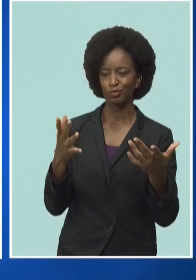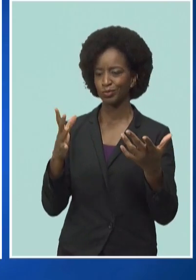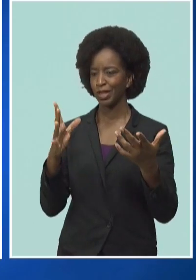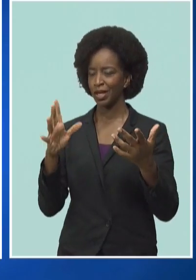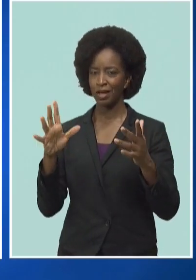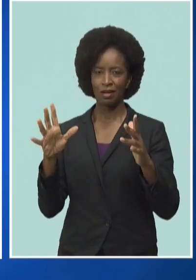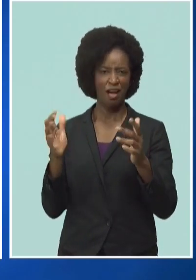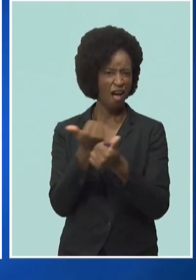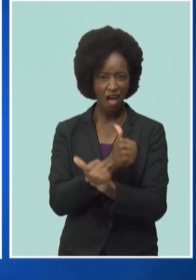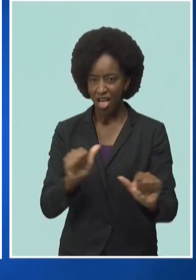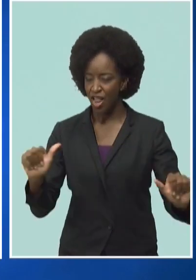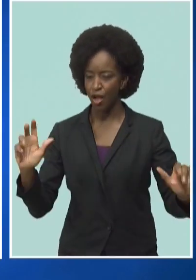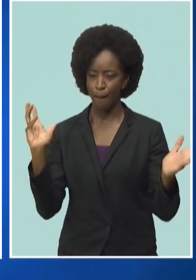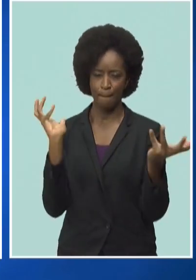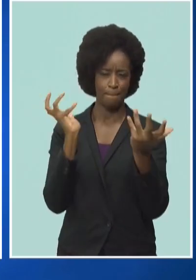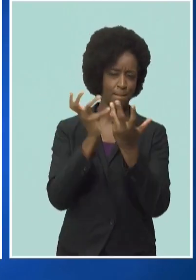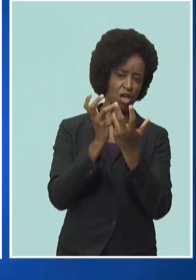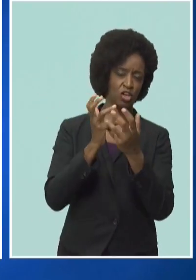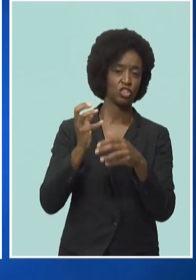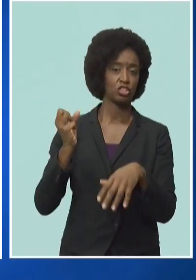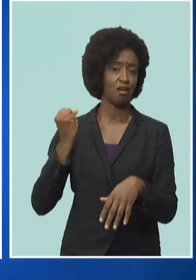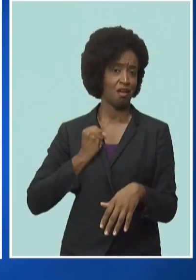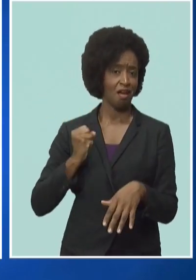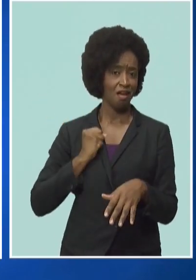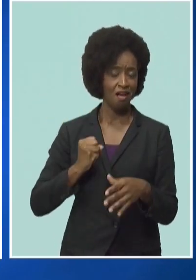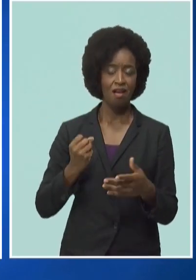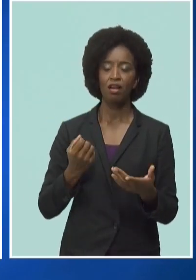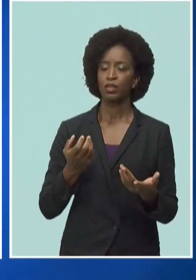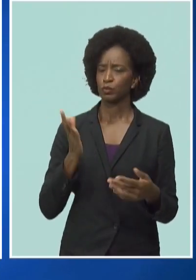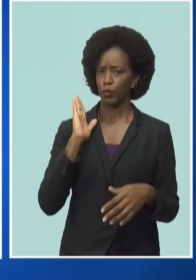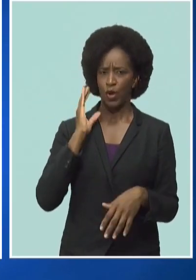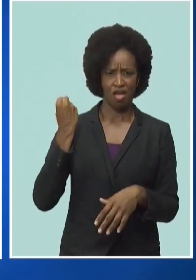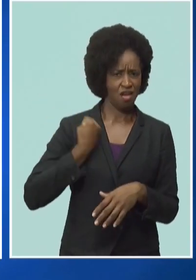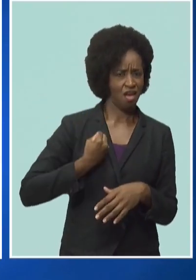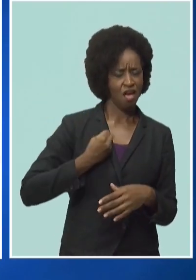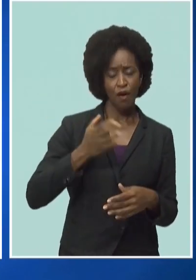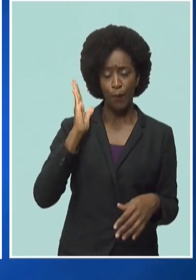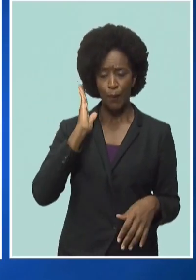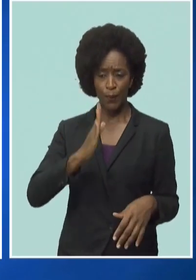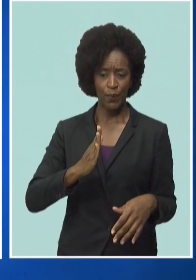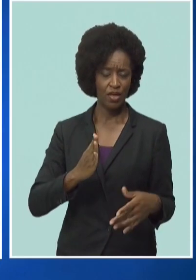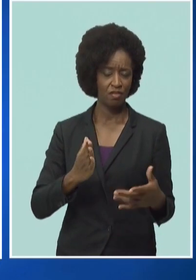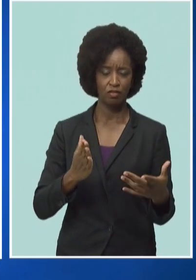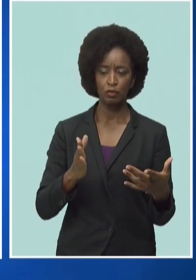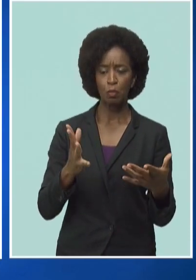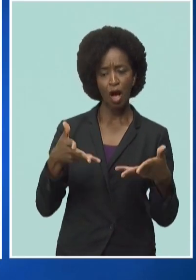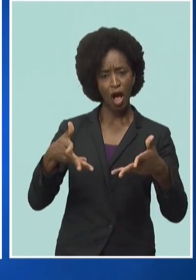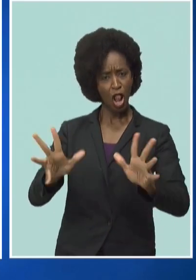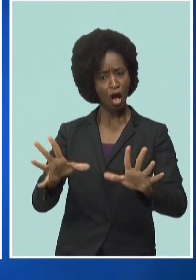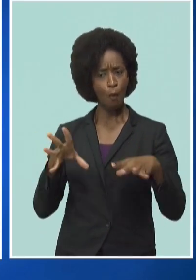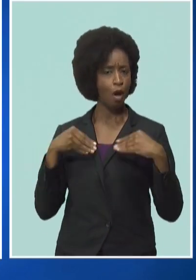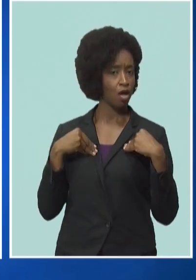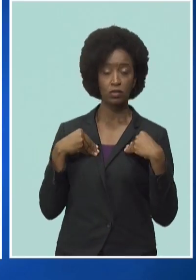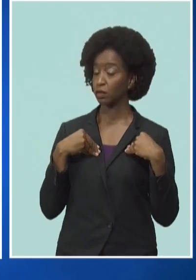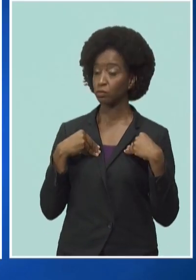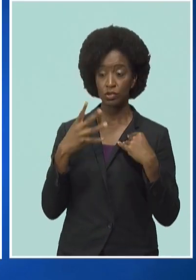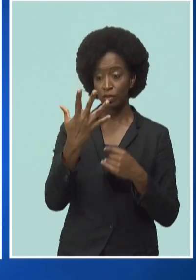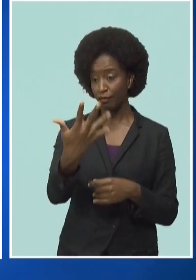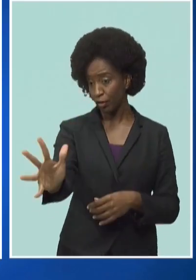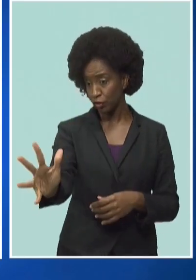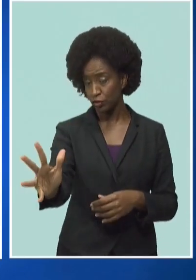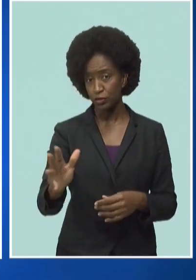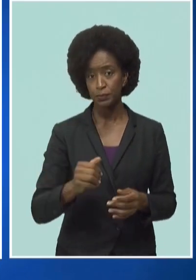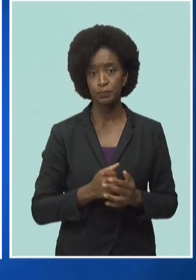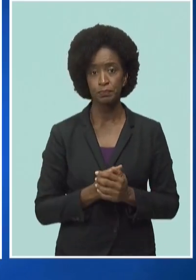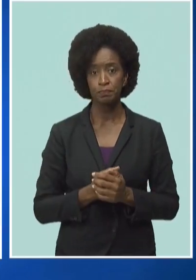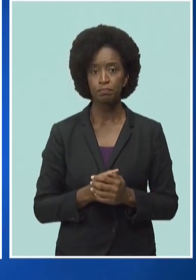having none of that. We're saying to the schools, we're having none of that. So we are actually going to stamp it out in many different ways. We have the carrot, where we're